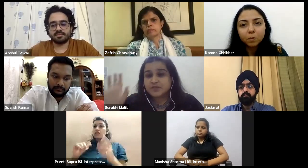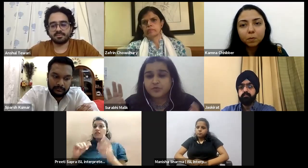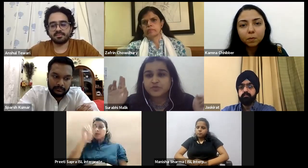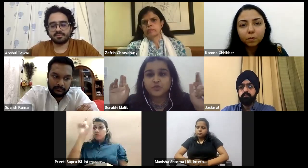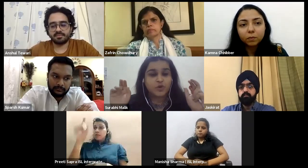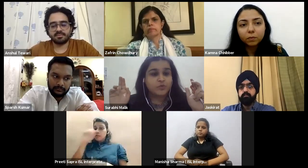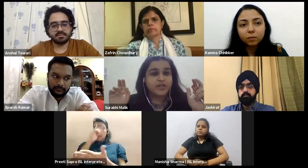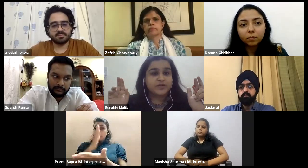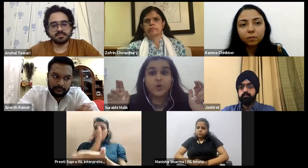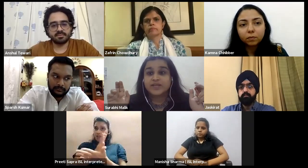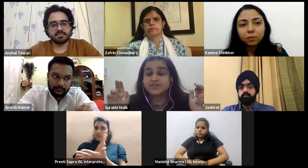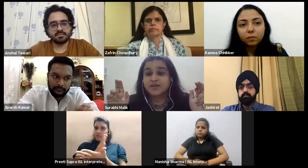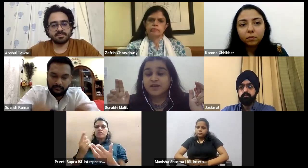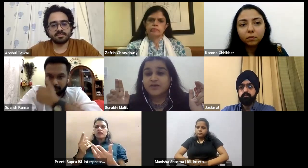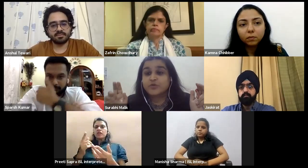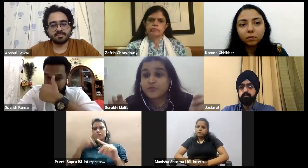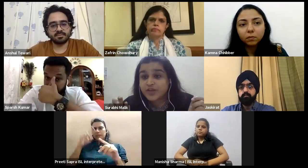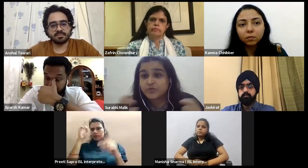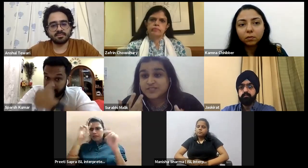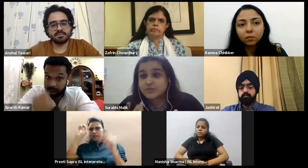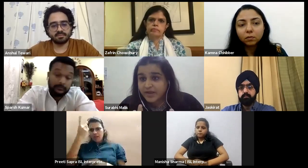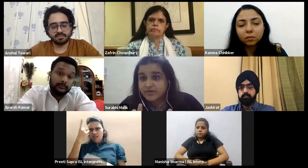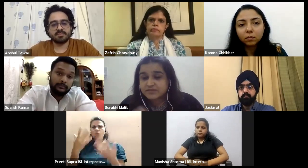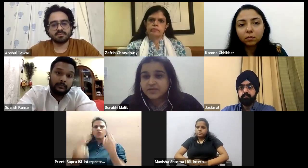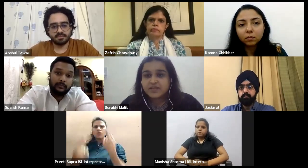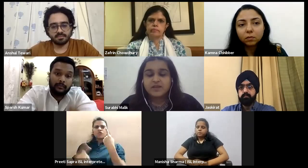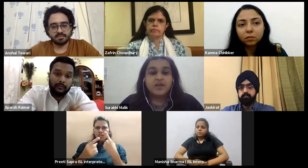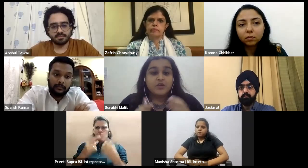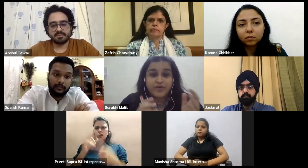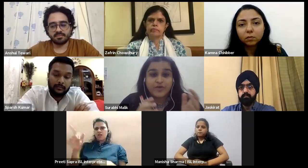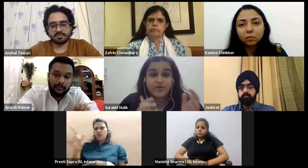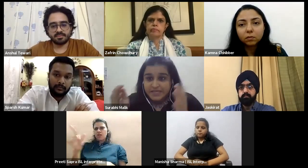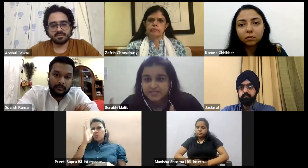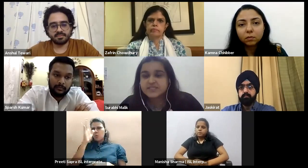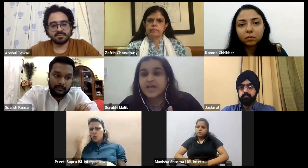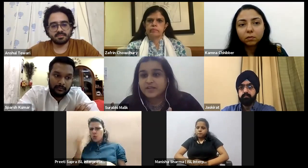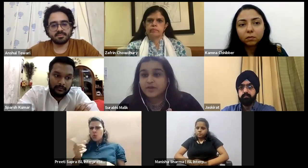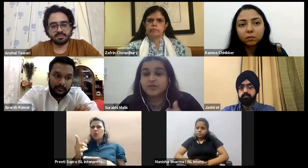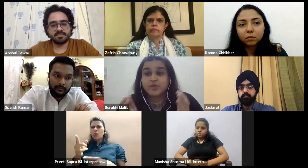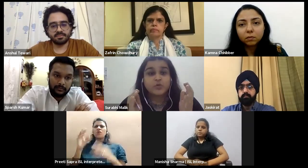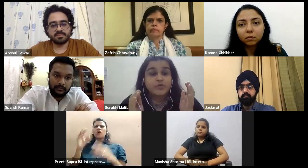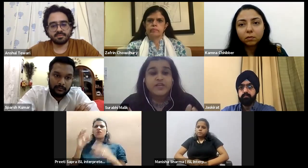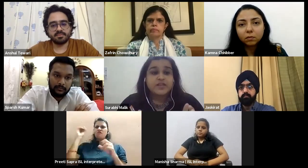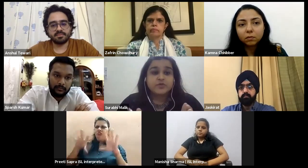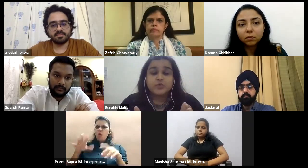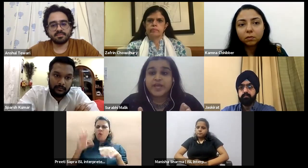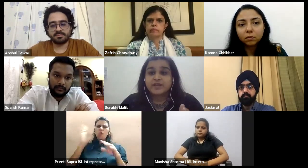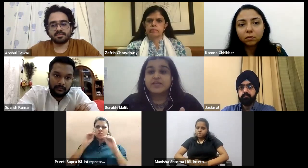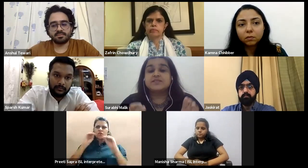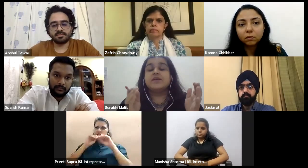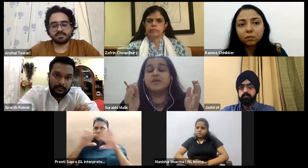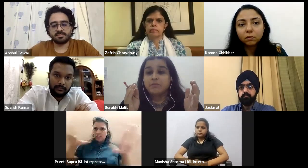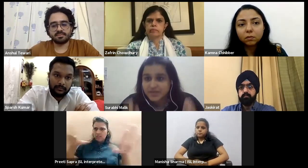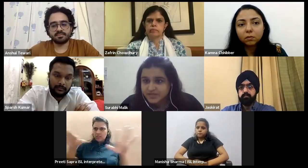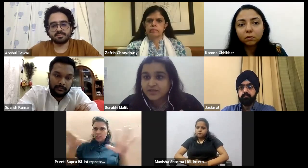and misinformation, or what we like to call as, fake news is the virus really. Fact checking is the antibiotic, but what we really need to look at